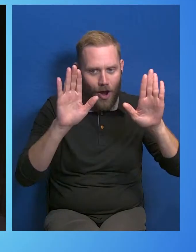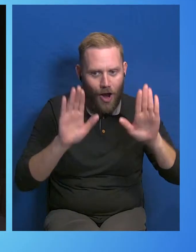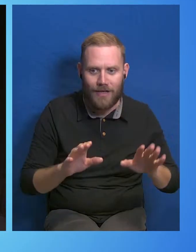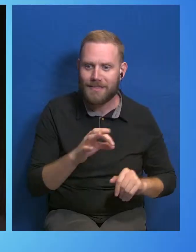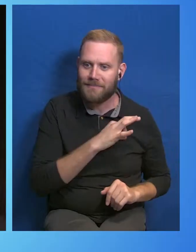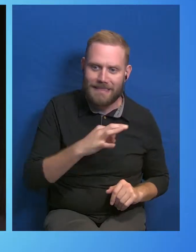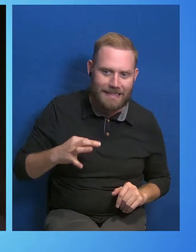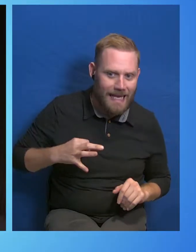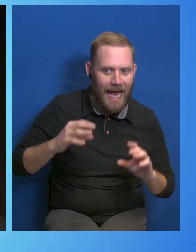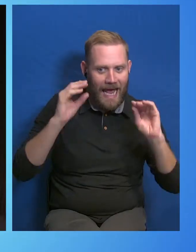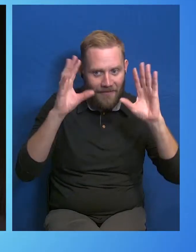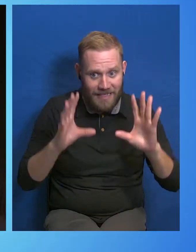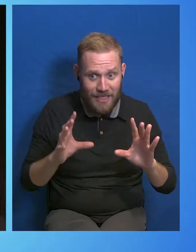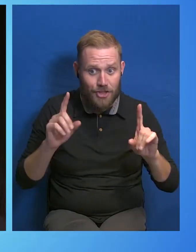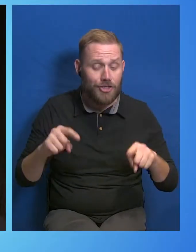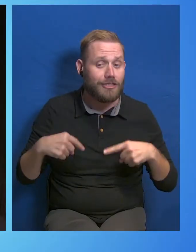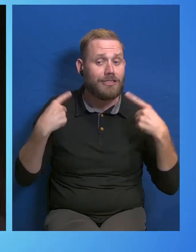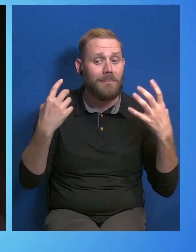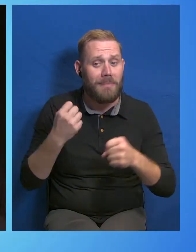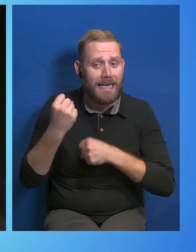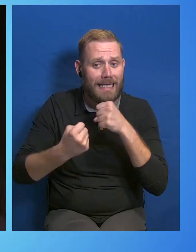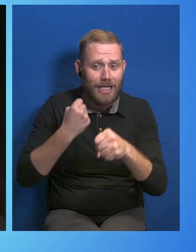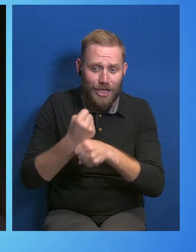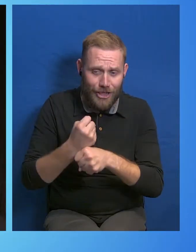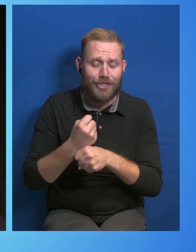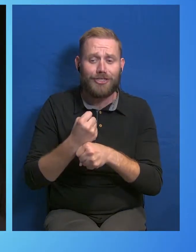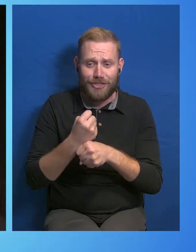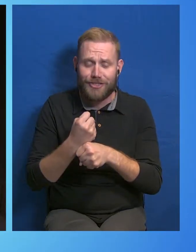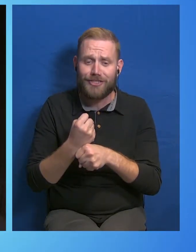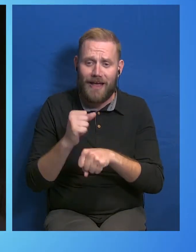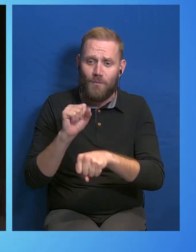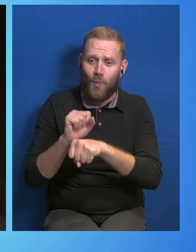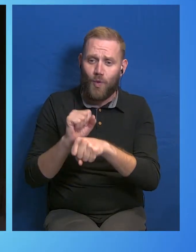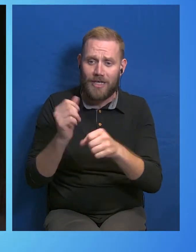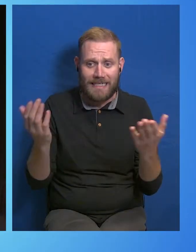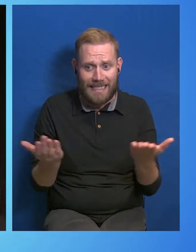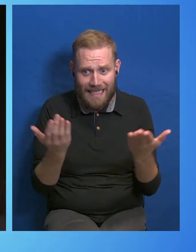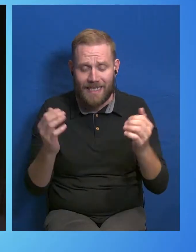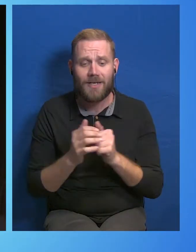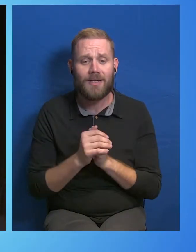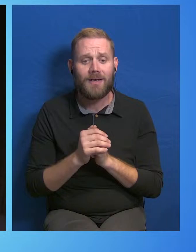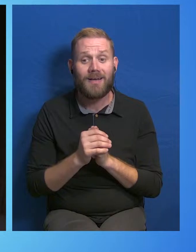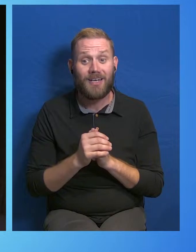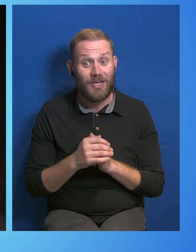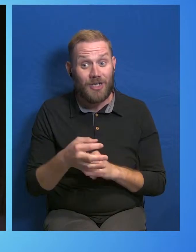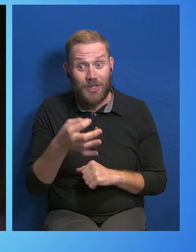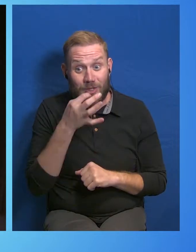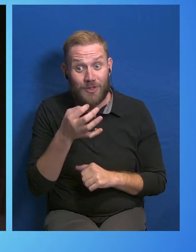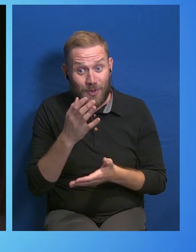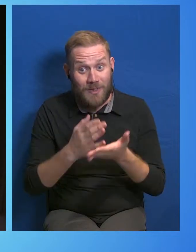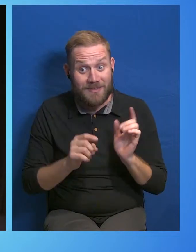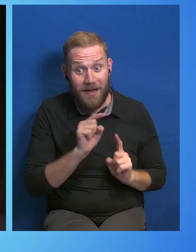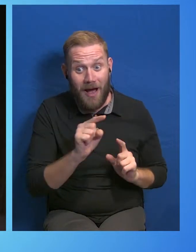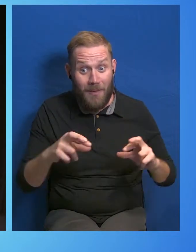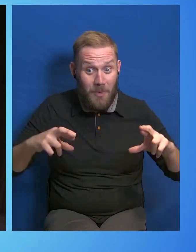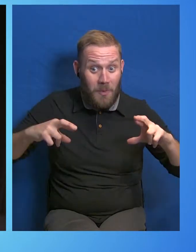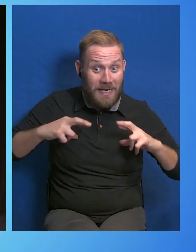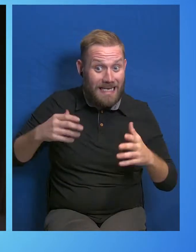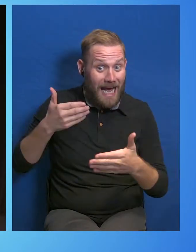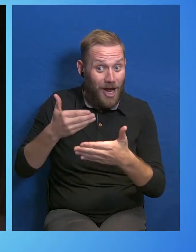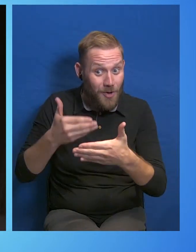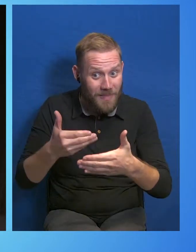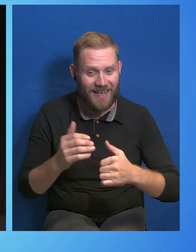staff who have been here for many, many years. Some of them are approaching retirement.